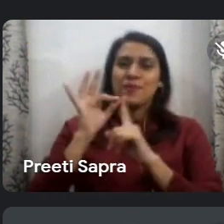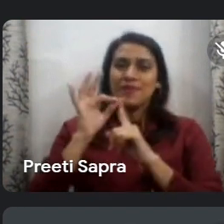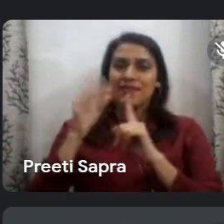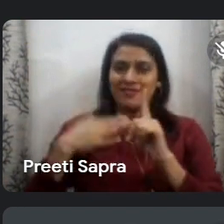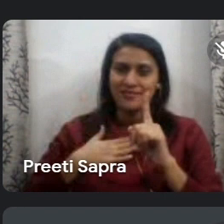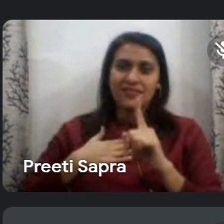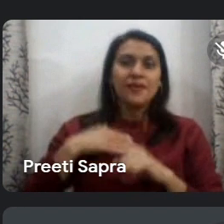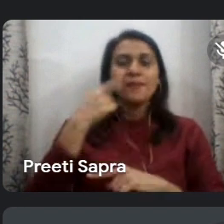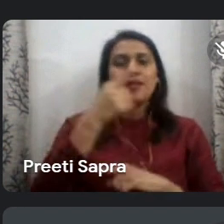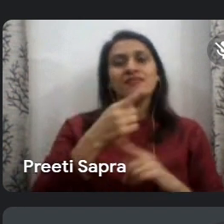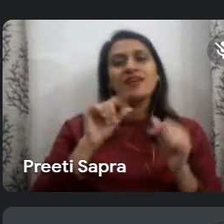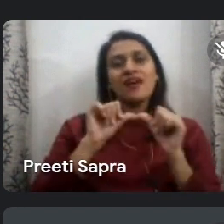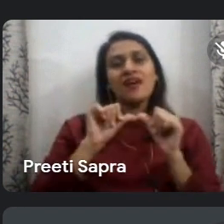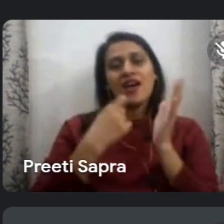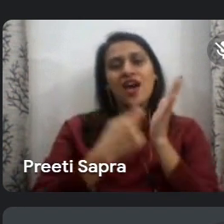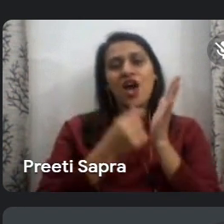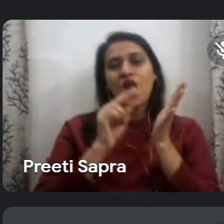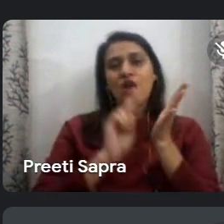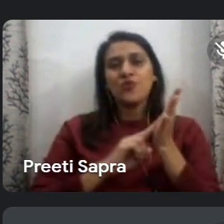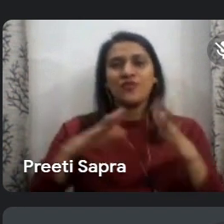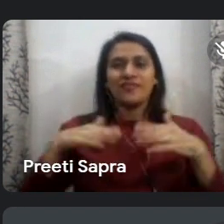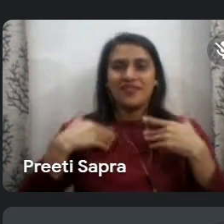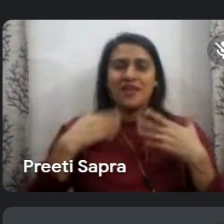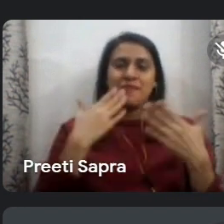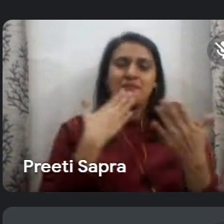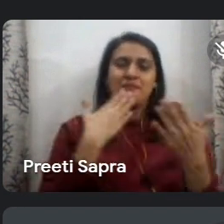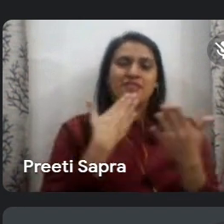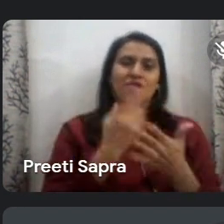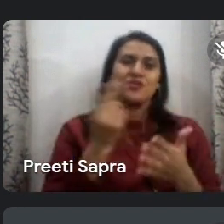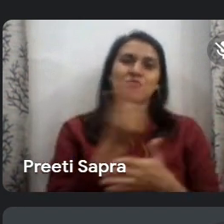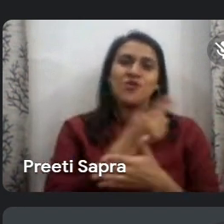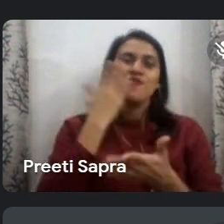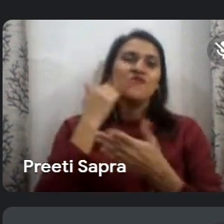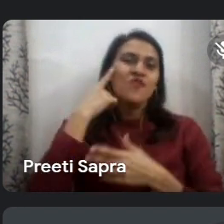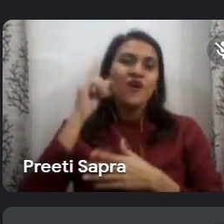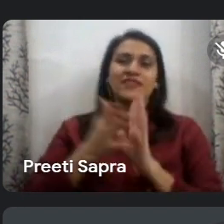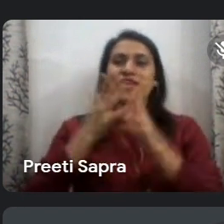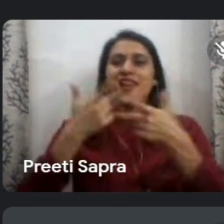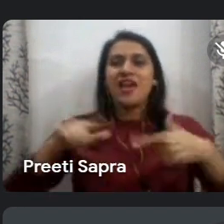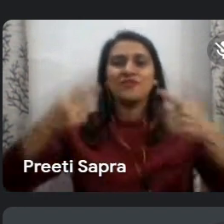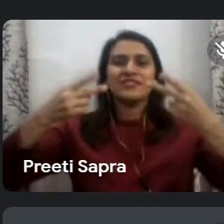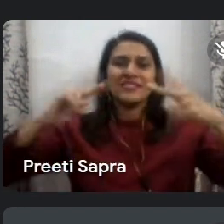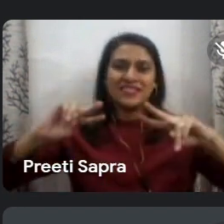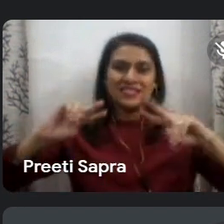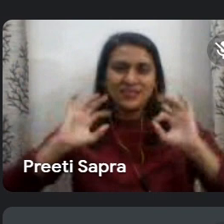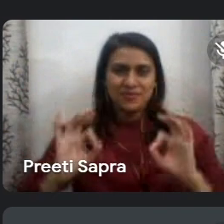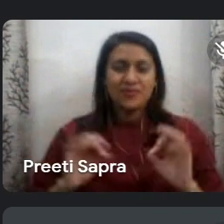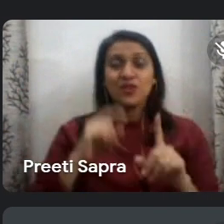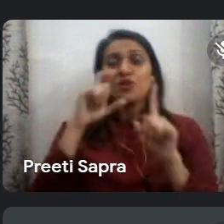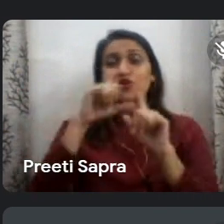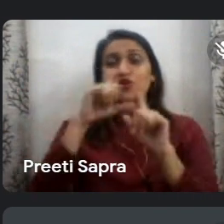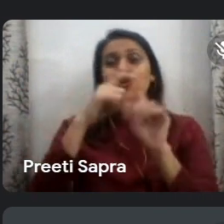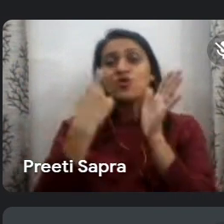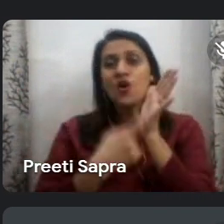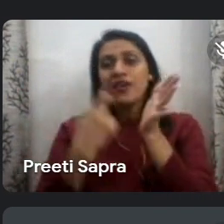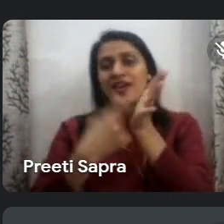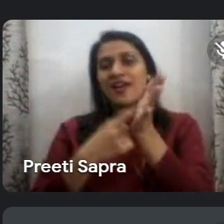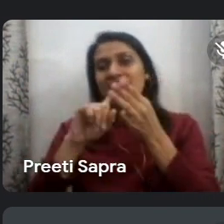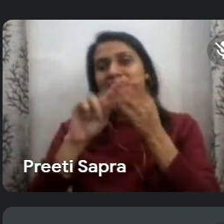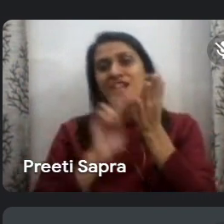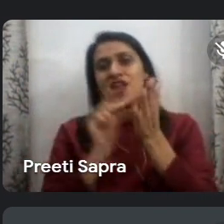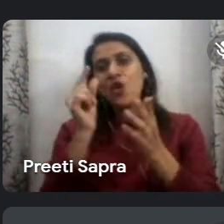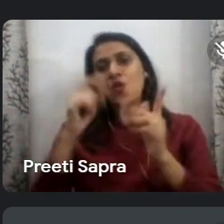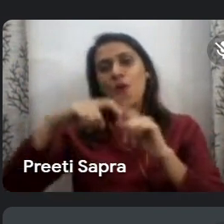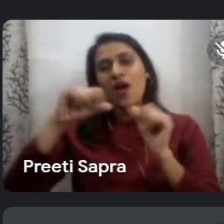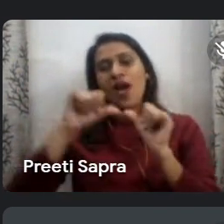Rao, for also being with us and interpreting, and also Dr. Renuka for helping us with this.